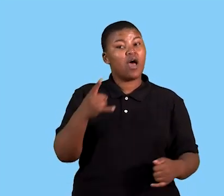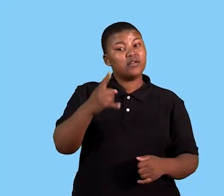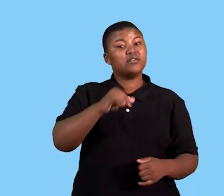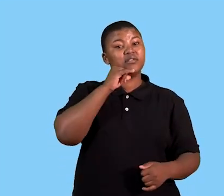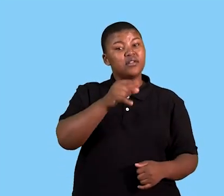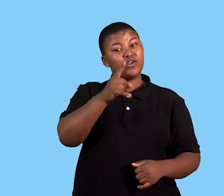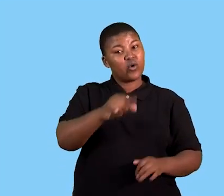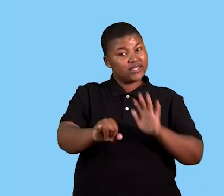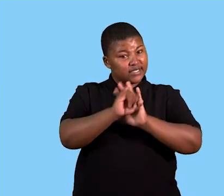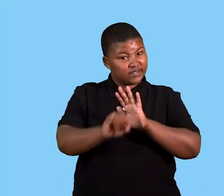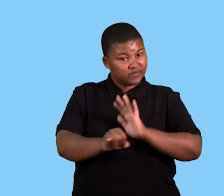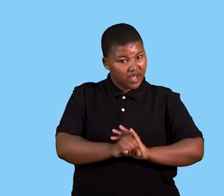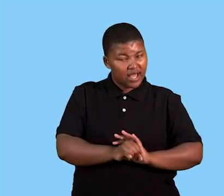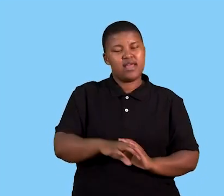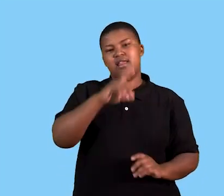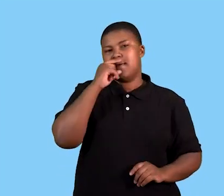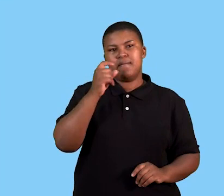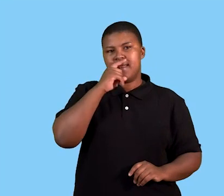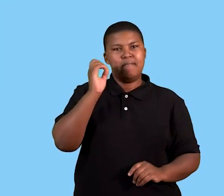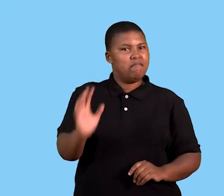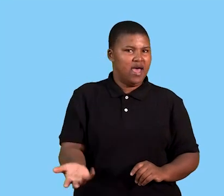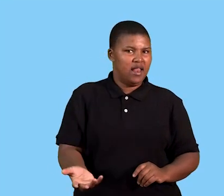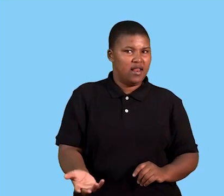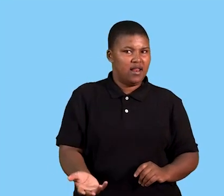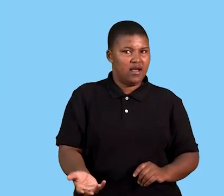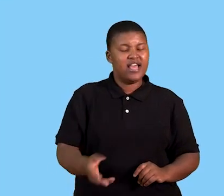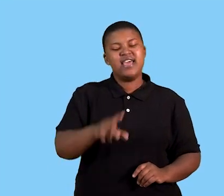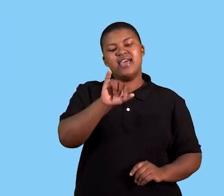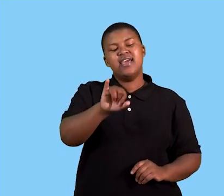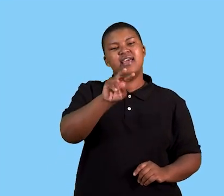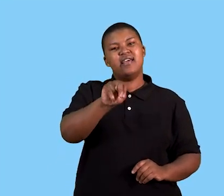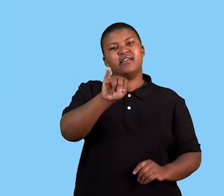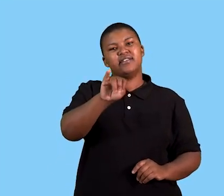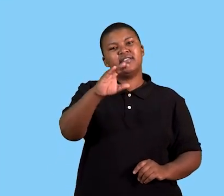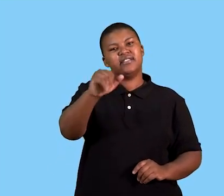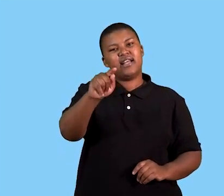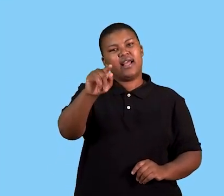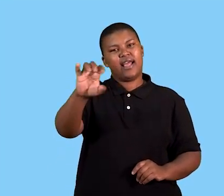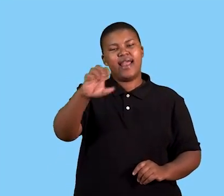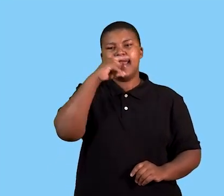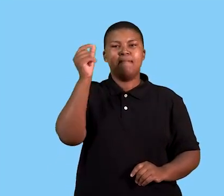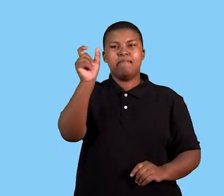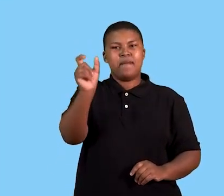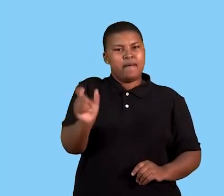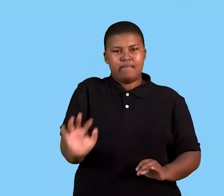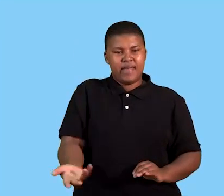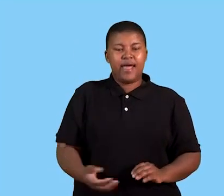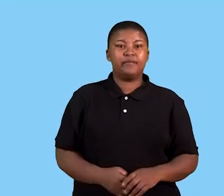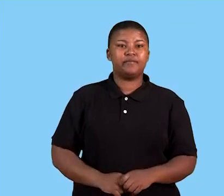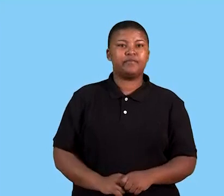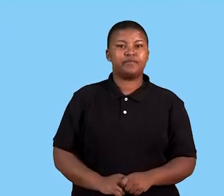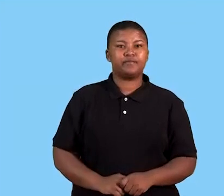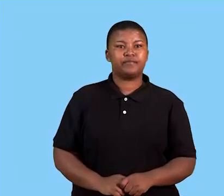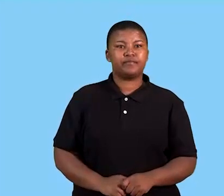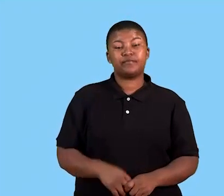say indicate, you can only name. Is it a vision? Is it a mission statement? Is it a goal? Or is it an objective?